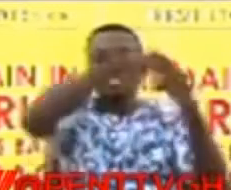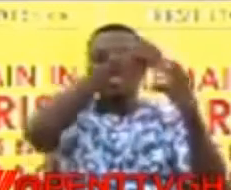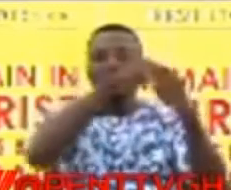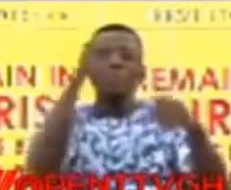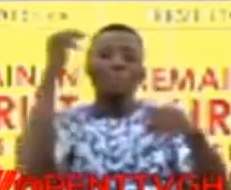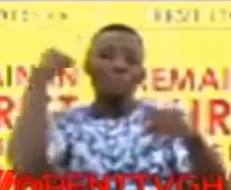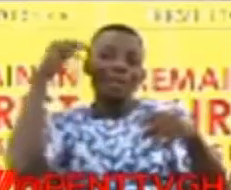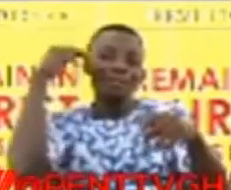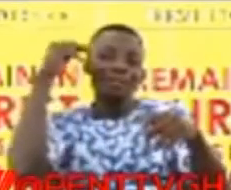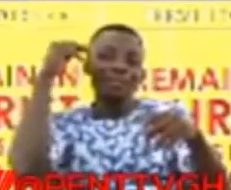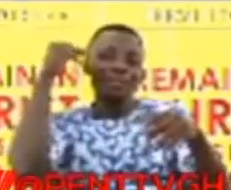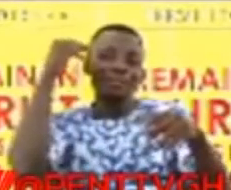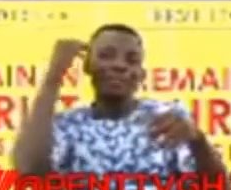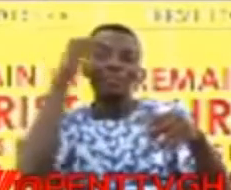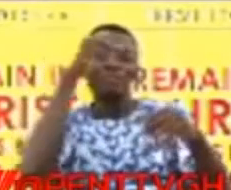some